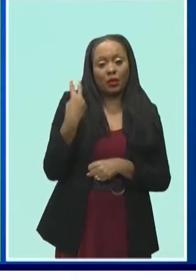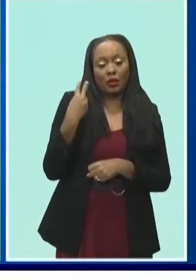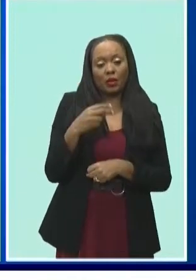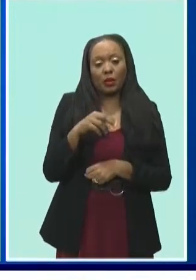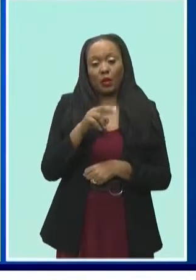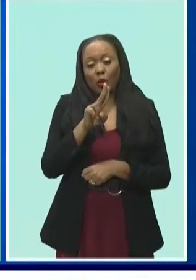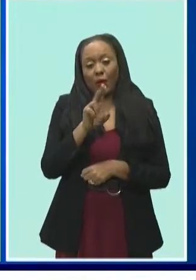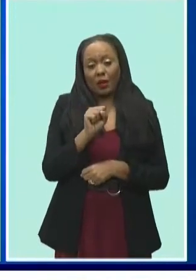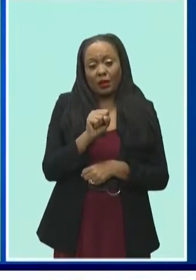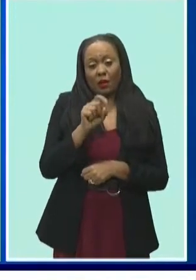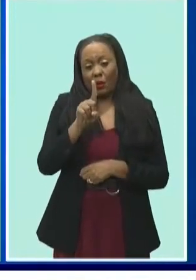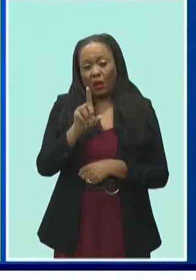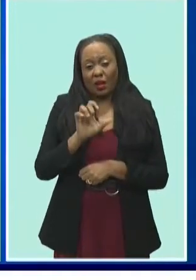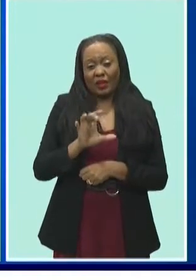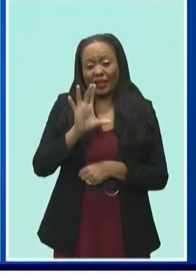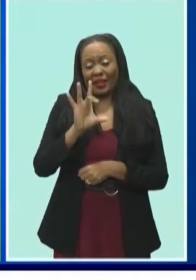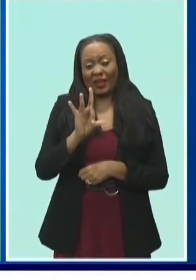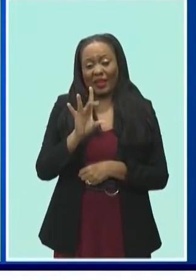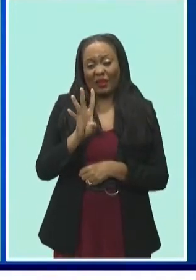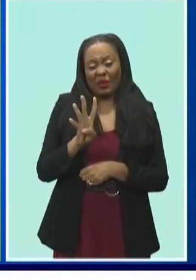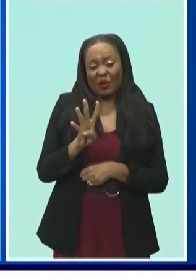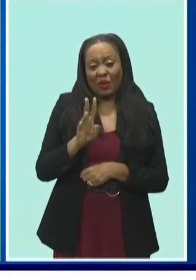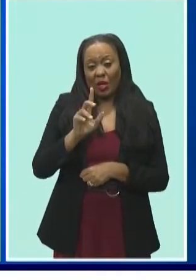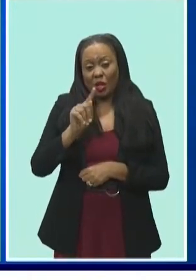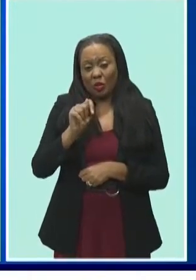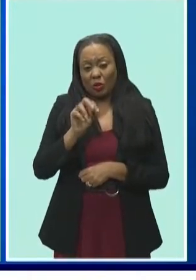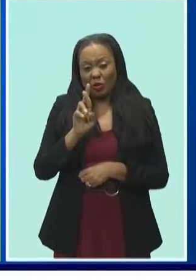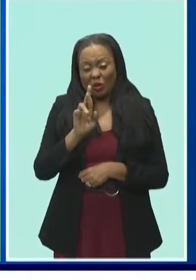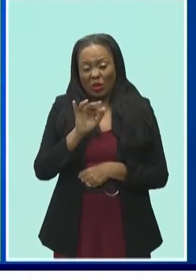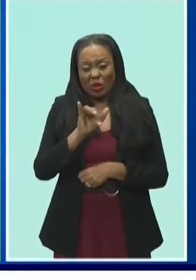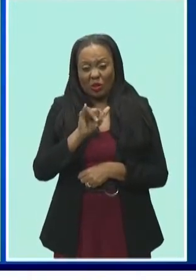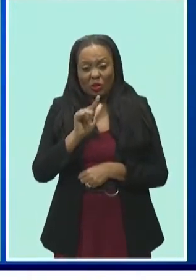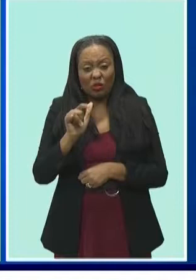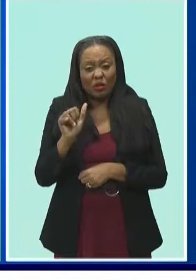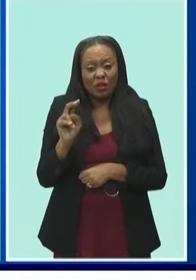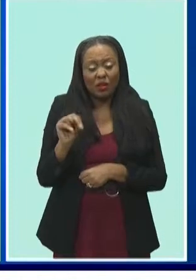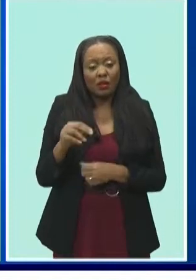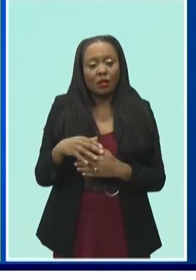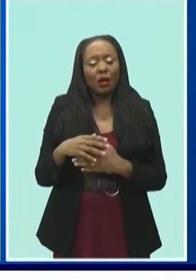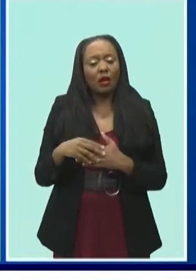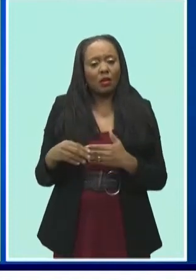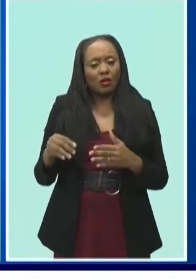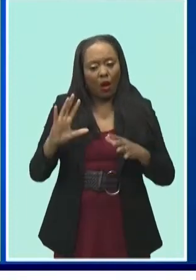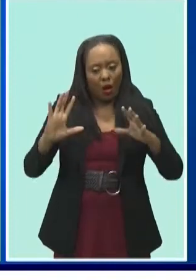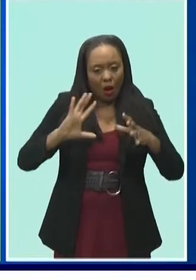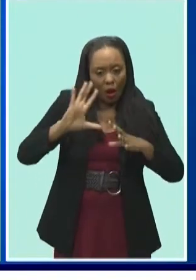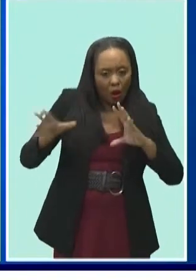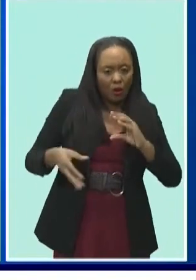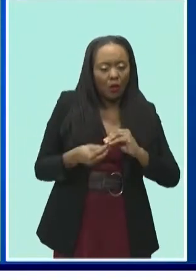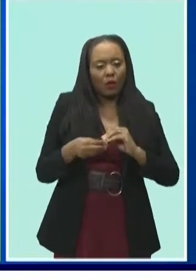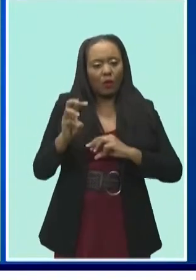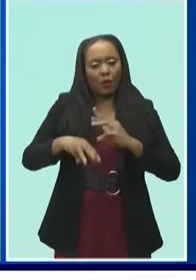US $184 trillion, which is the equivalent of